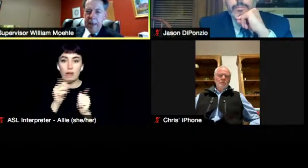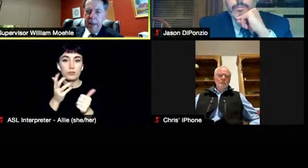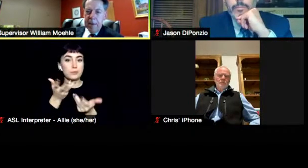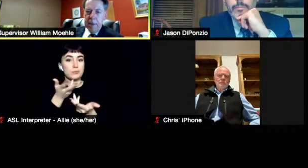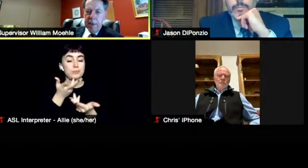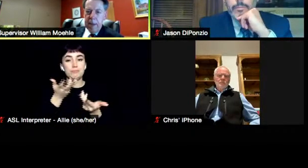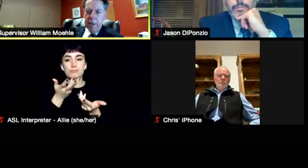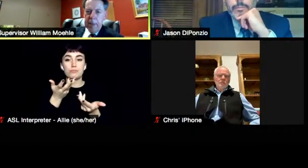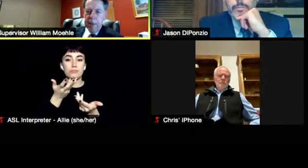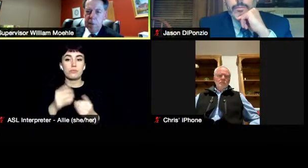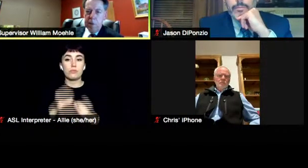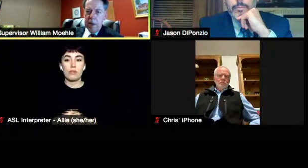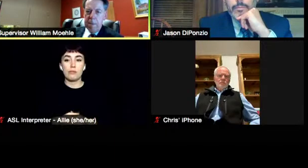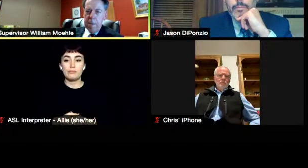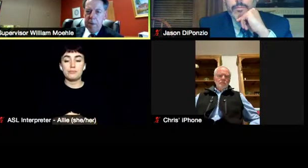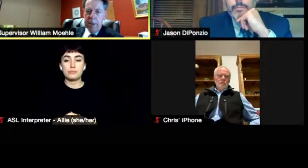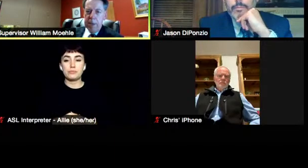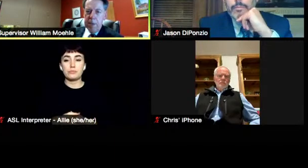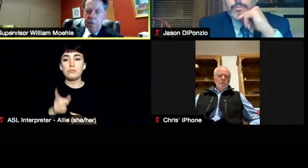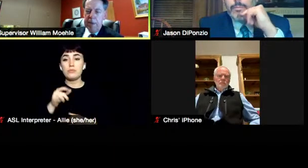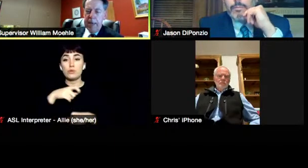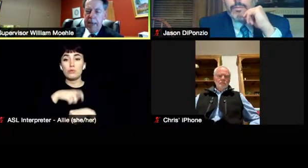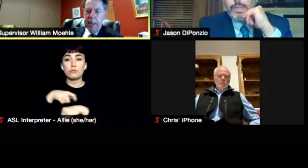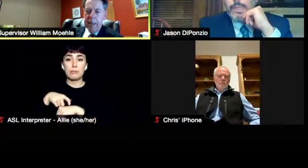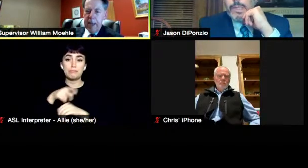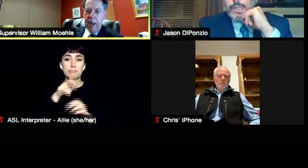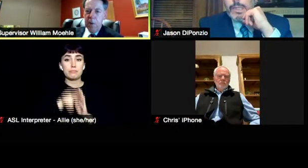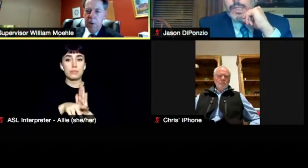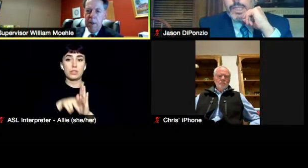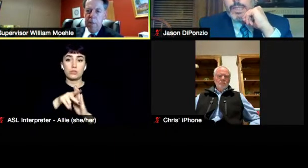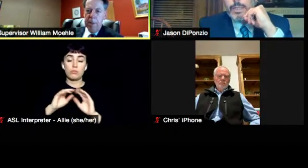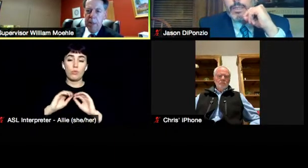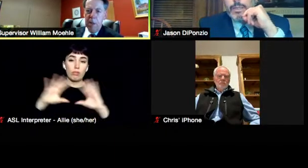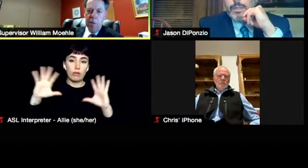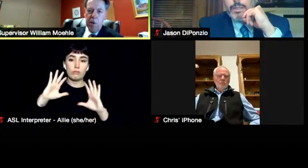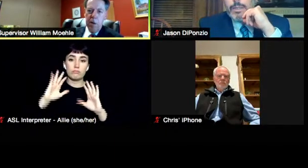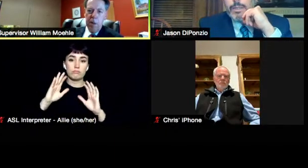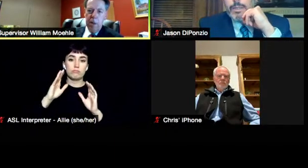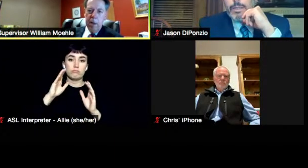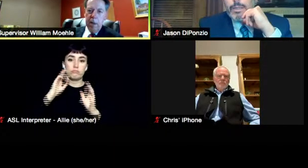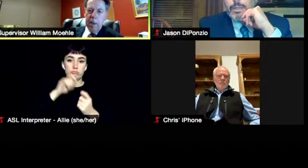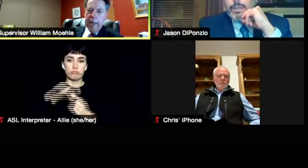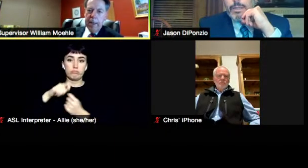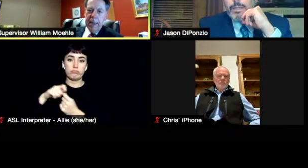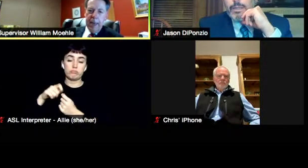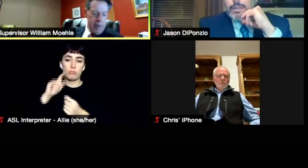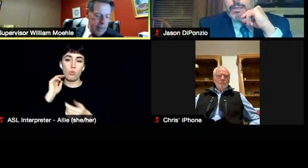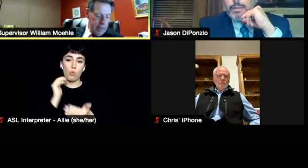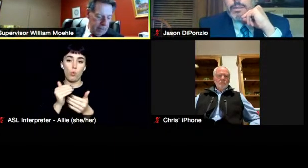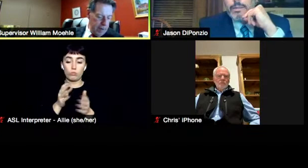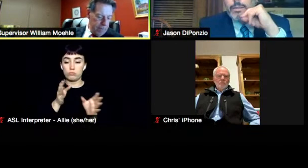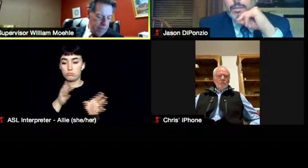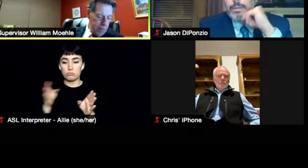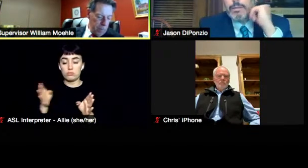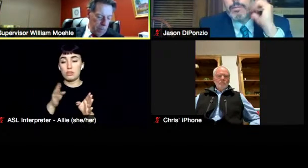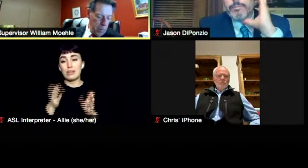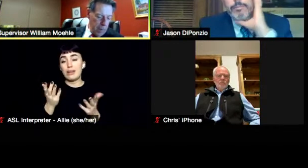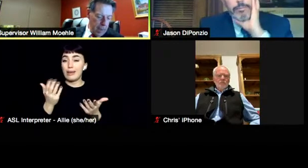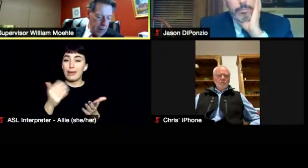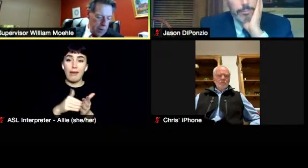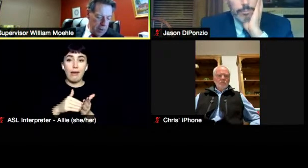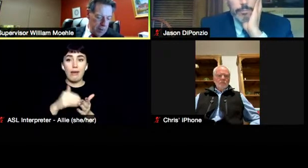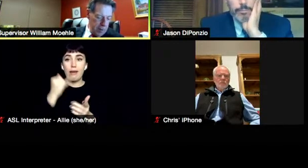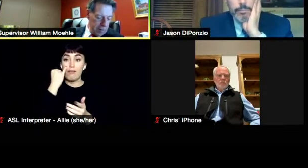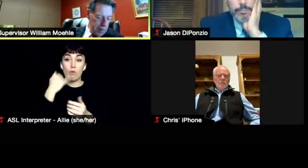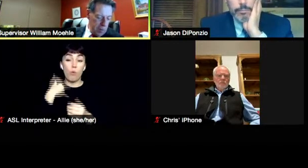get those time periods nailed down a little bit closer. Again, if what